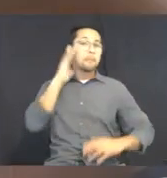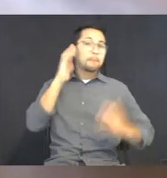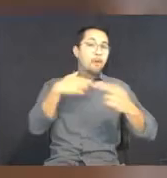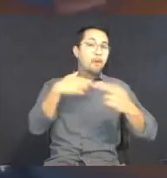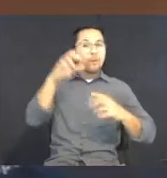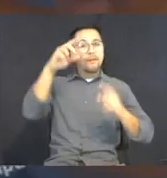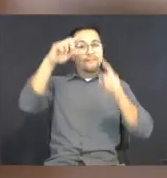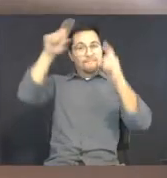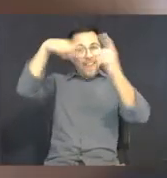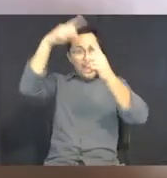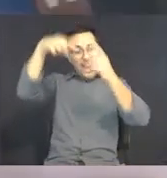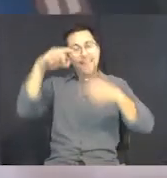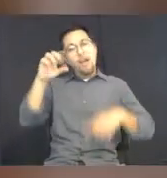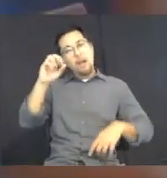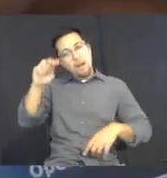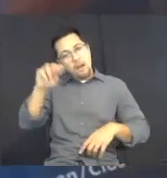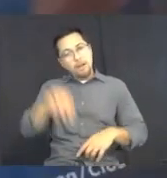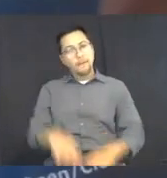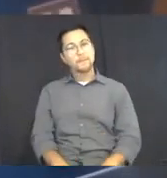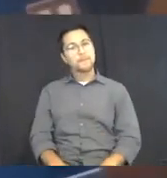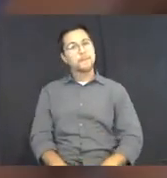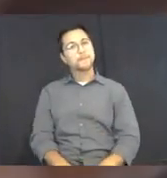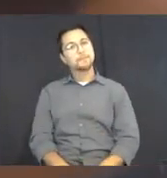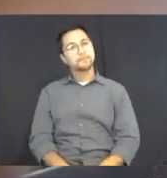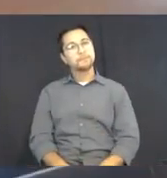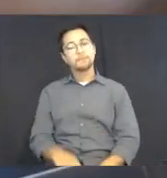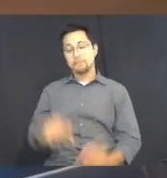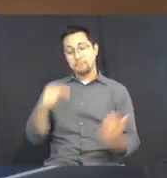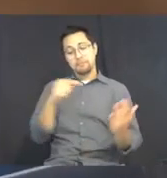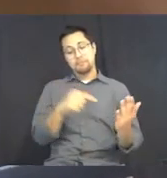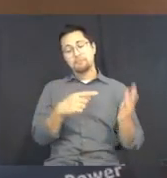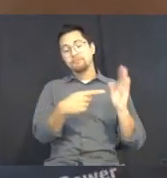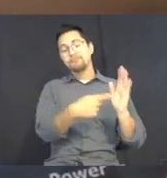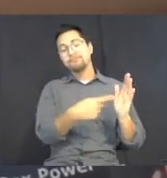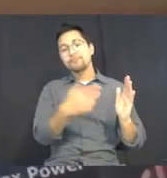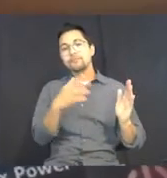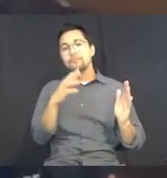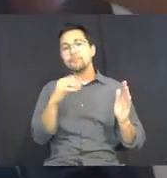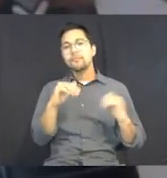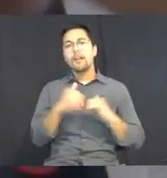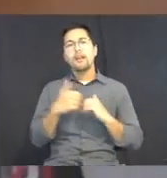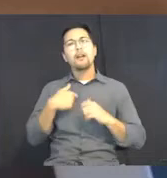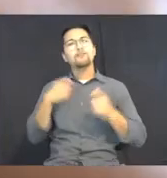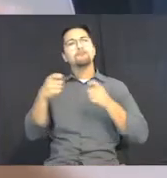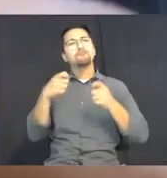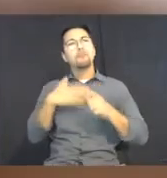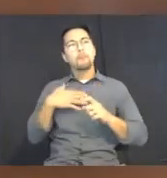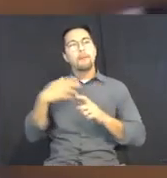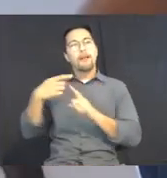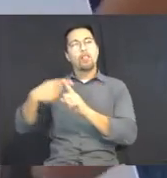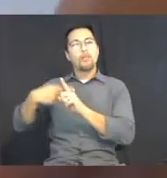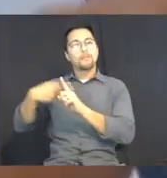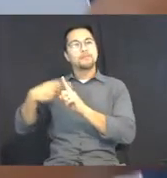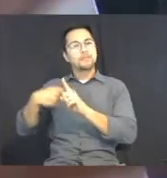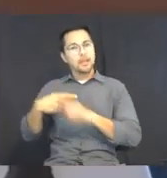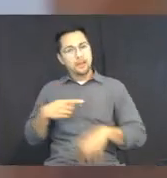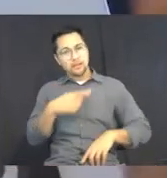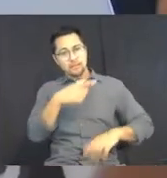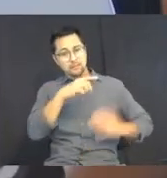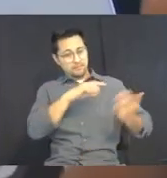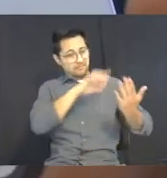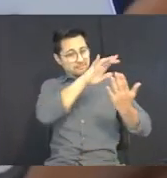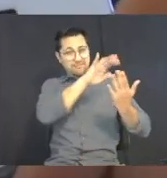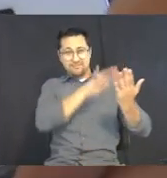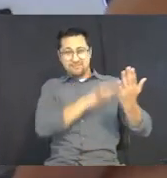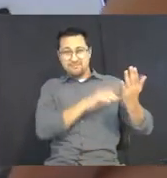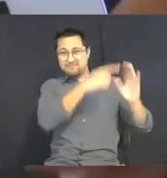favorite channels, which is sports. And these up here are quick links, so when I'm